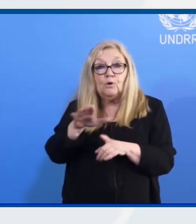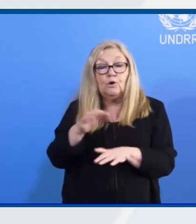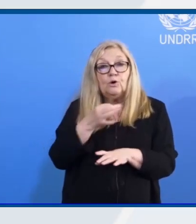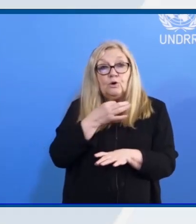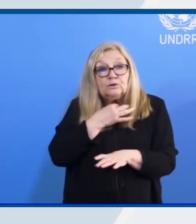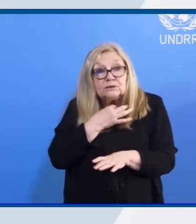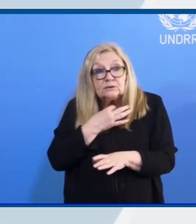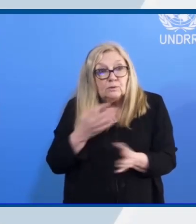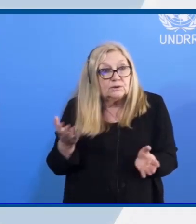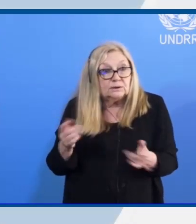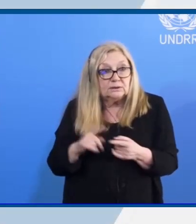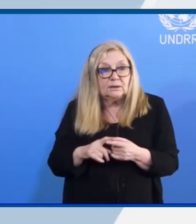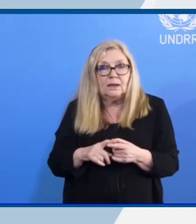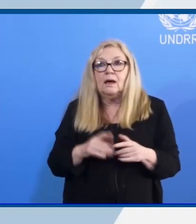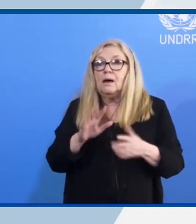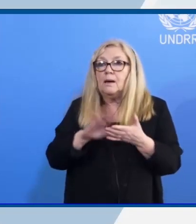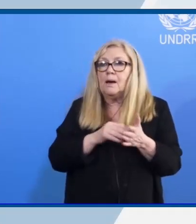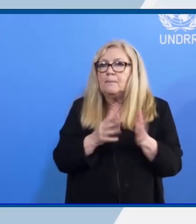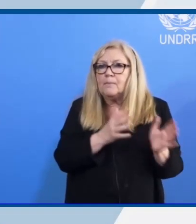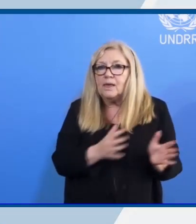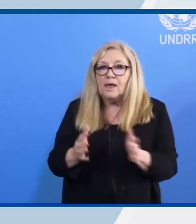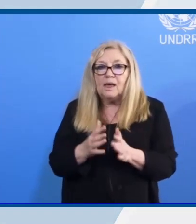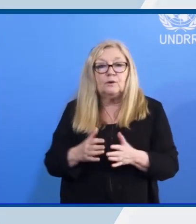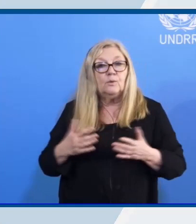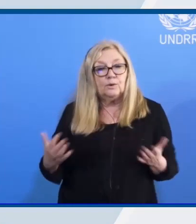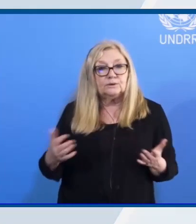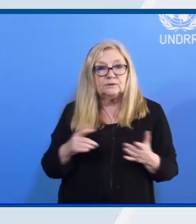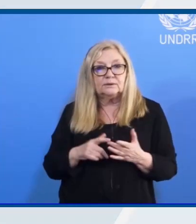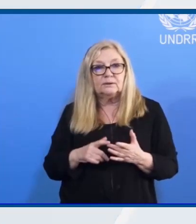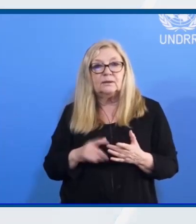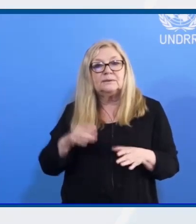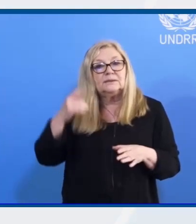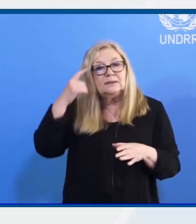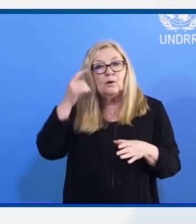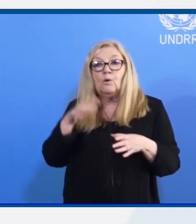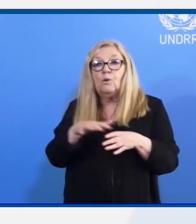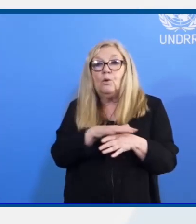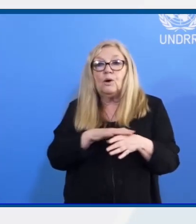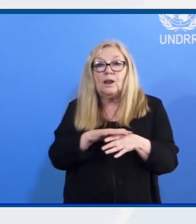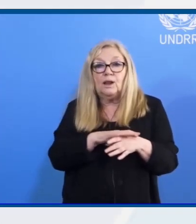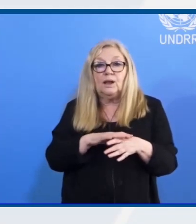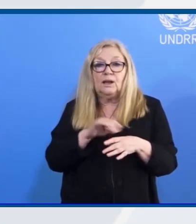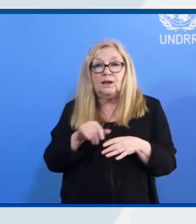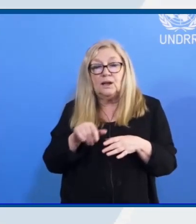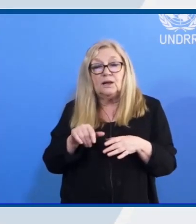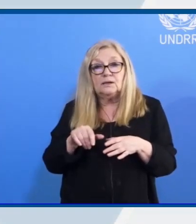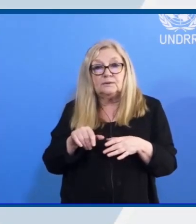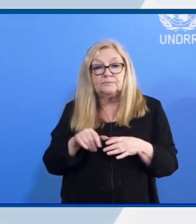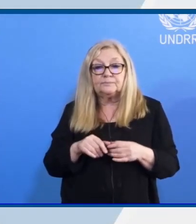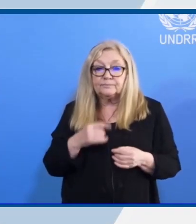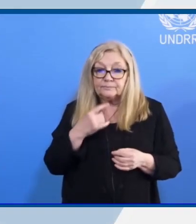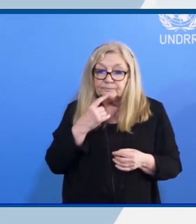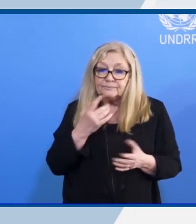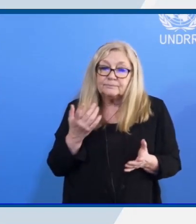planning, but also, of course, of the design of those mechanisms, about the importance of localizing and contextualizing the decisions